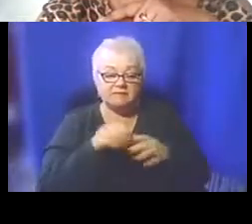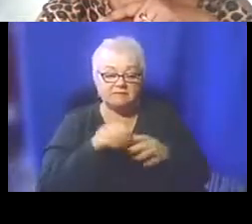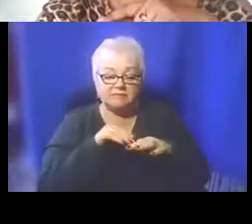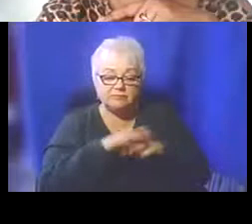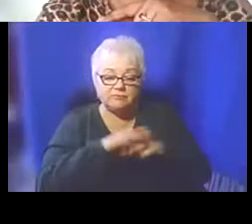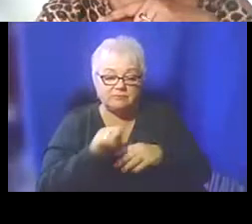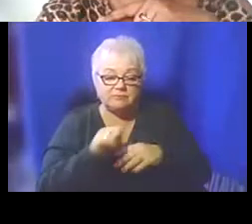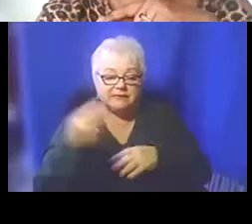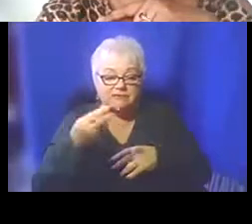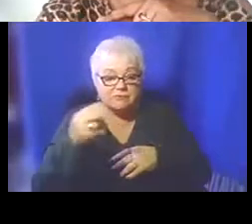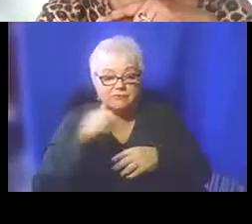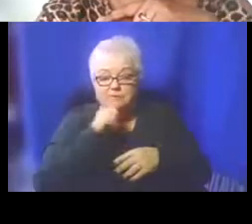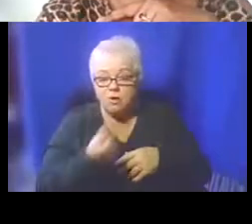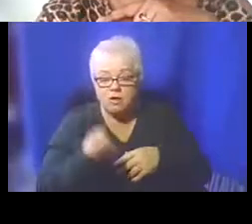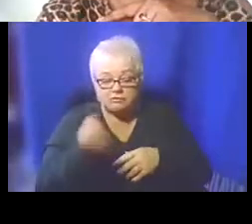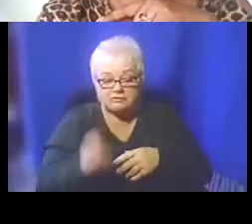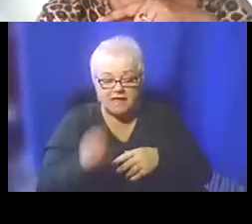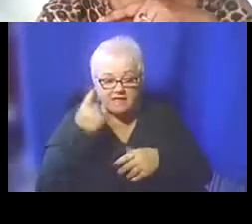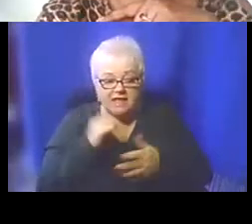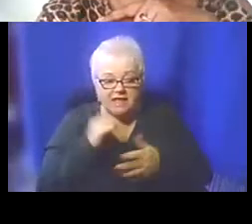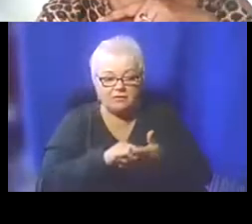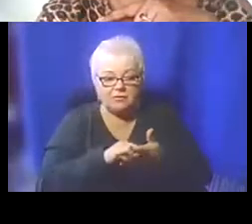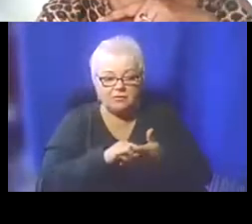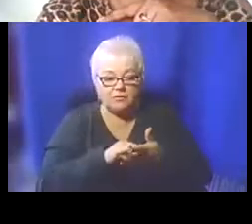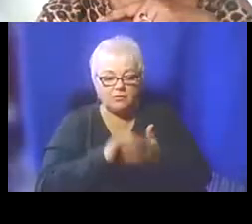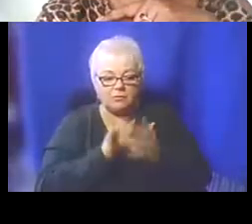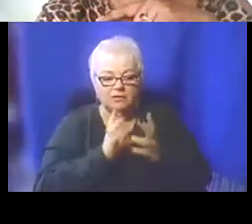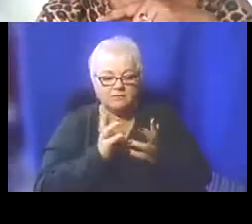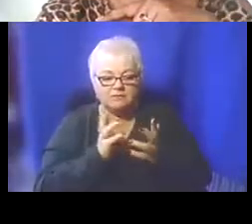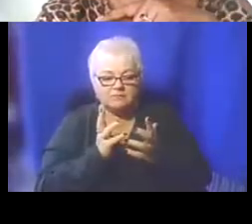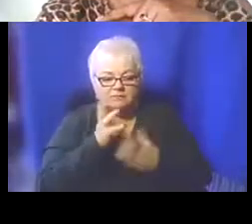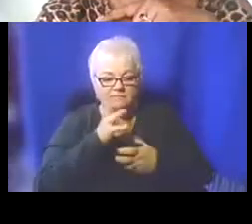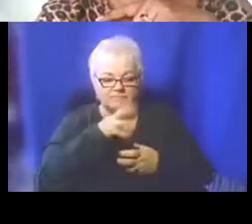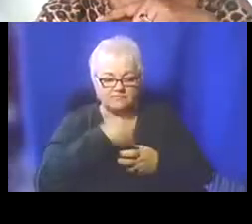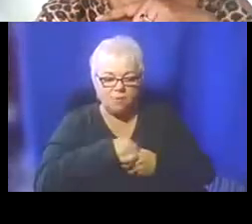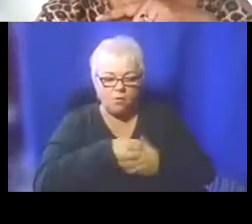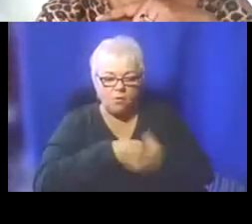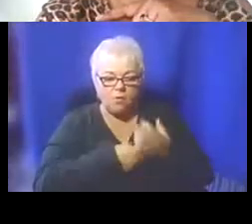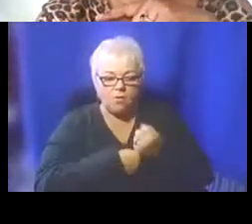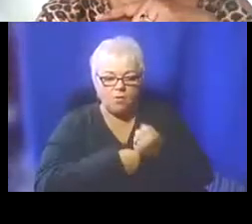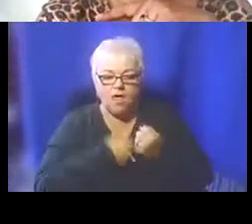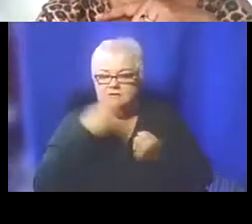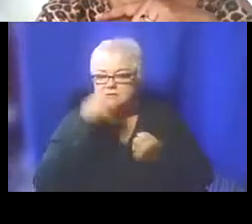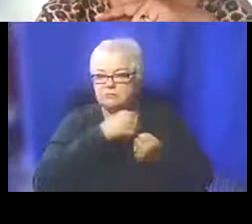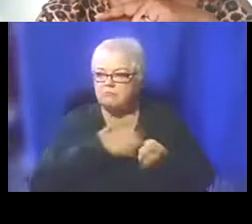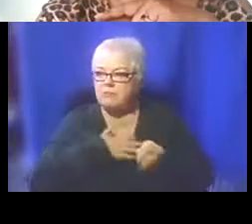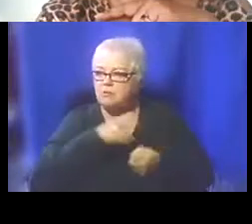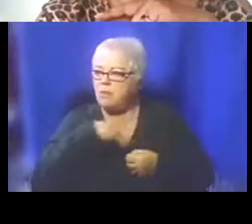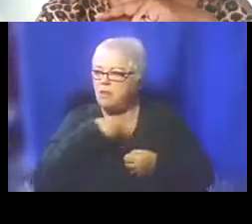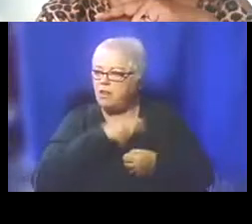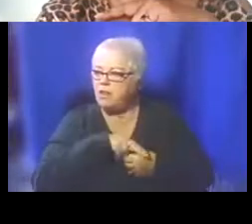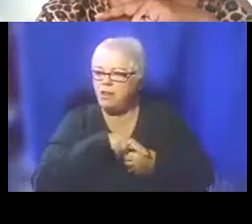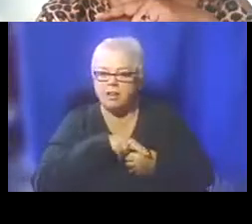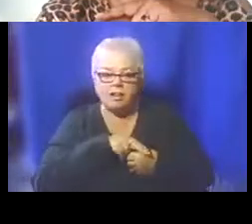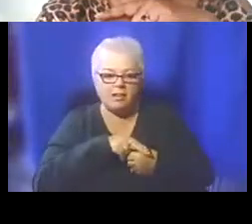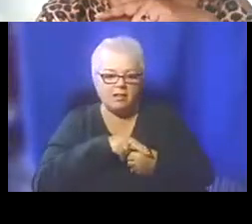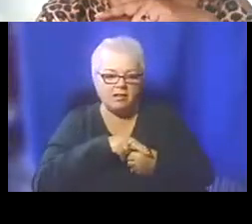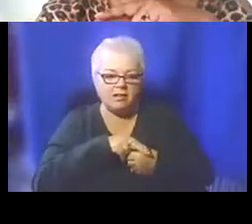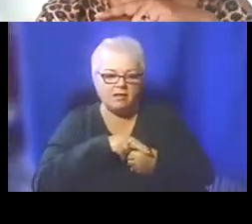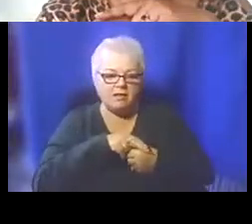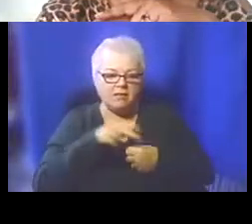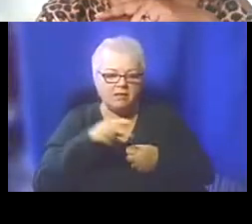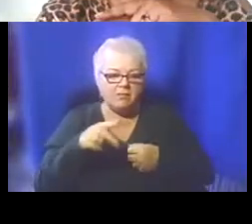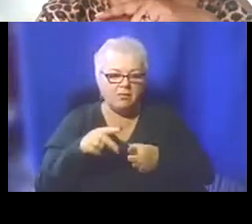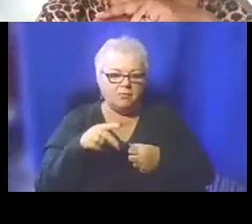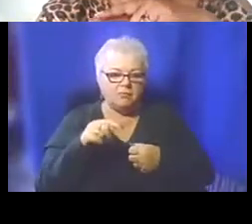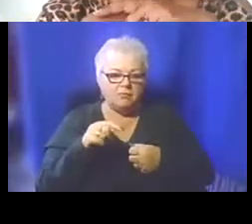you don't understand it, you're going to fold in things that you've just assumed are normal. But post-traumatic stress disorder,